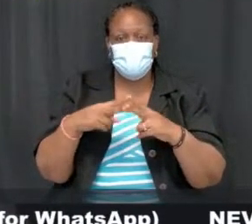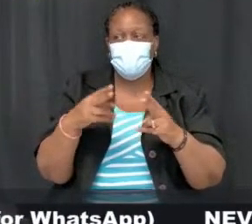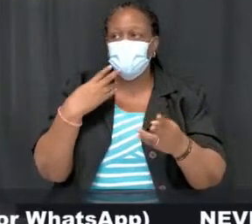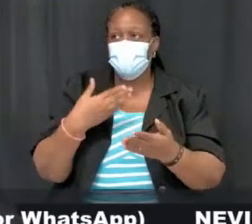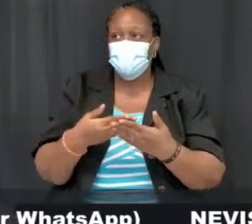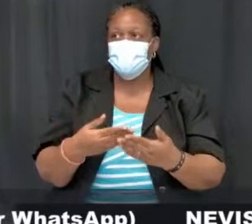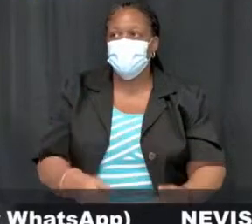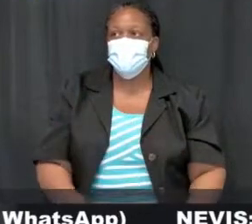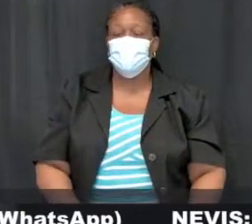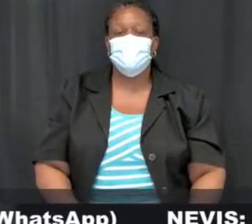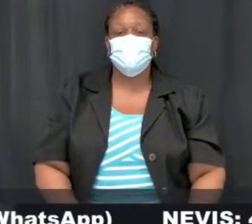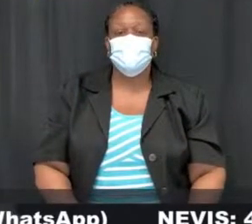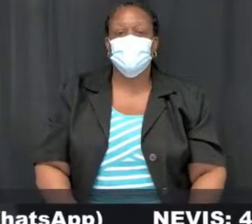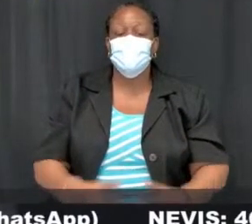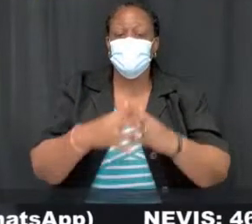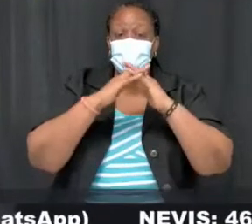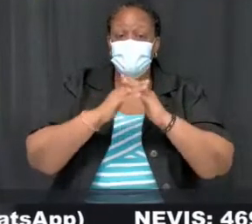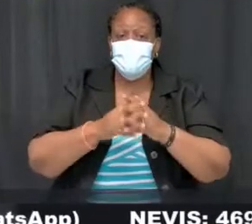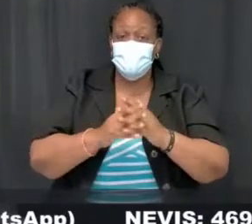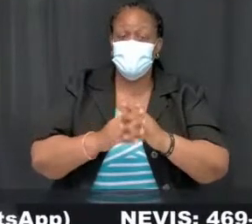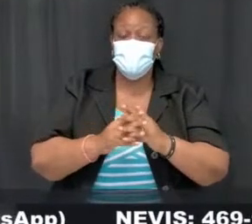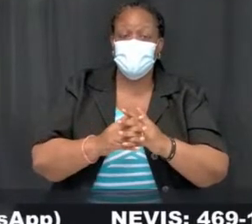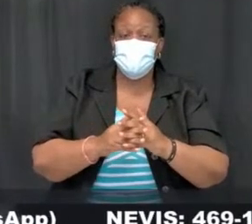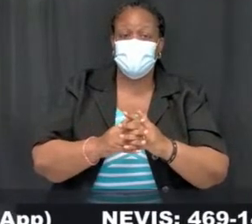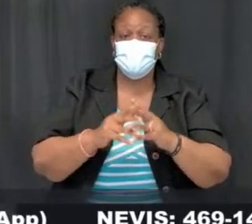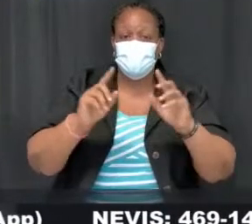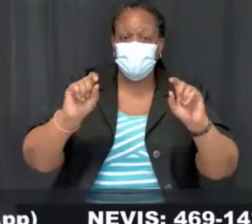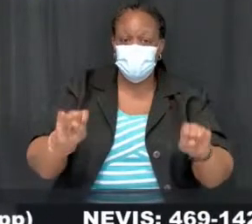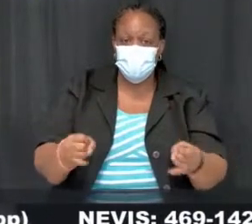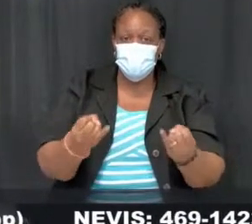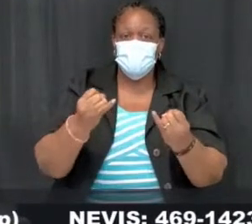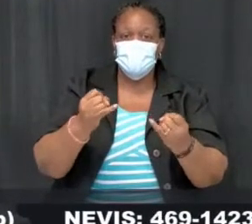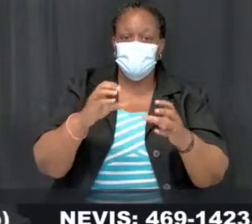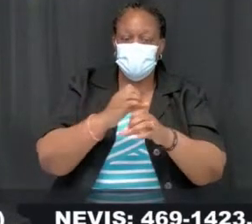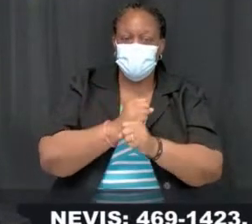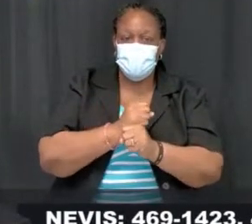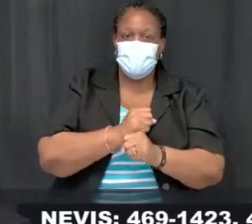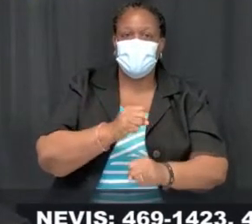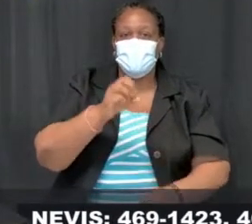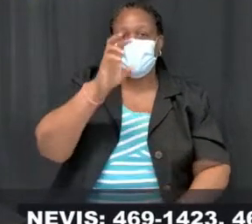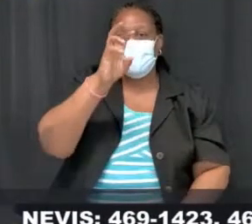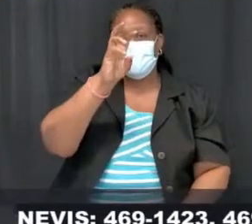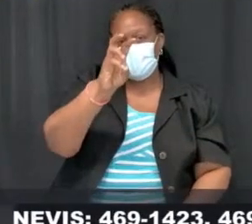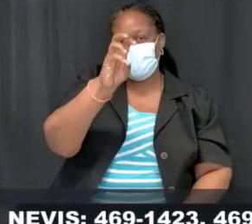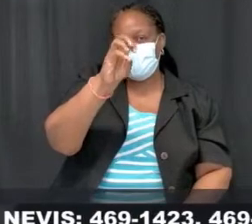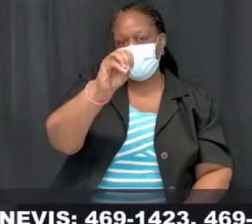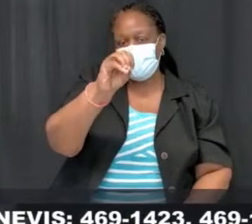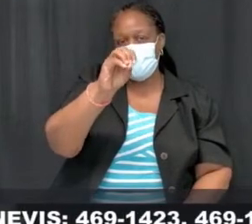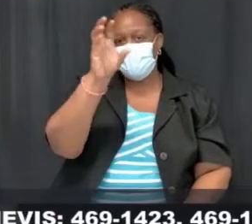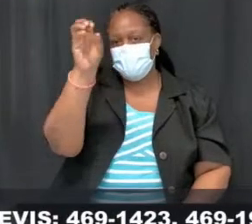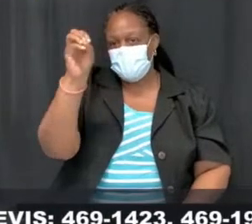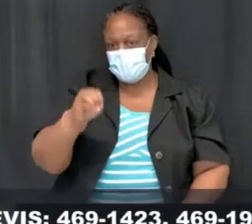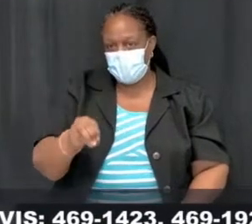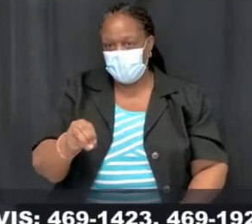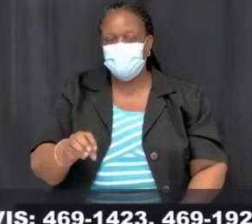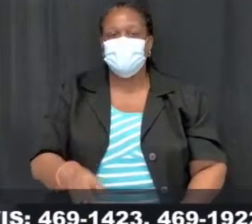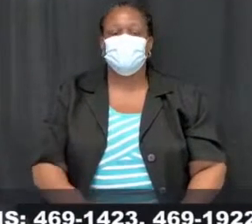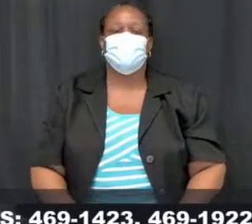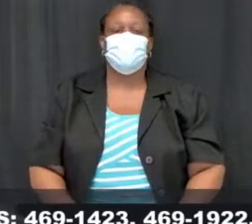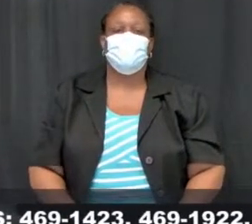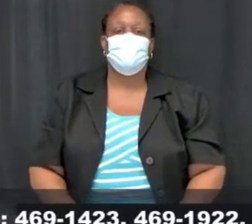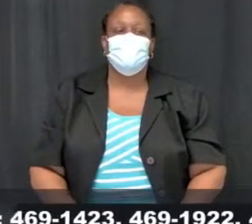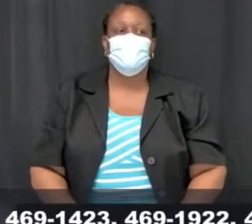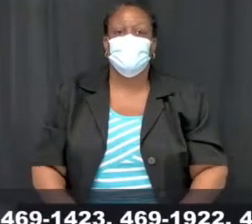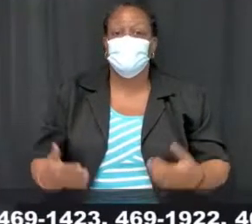reaching 70% of adults vaccinated. We got to the 70% mark a couple